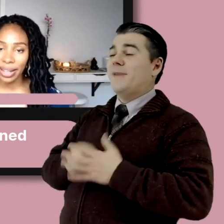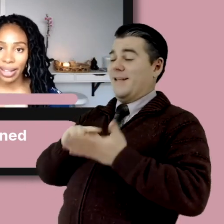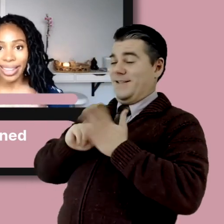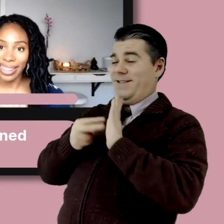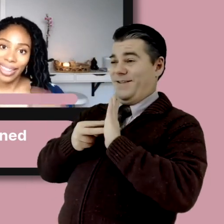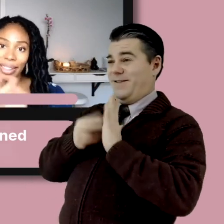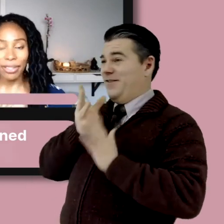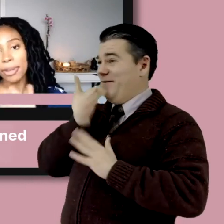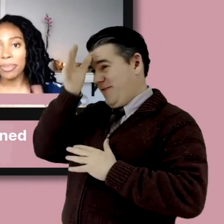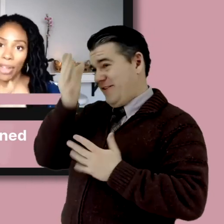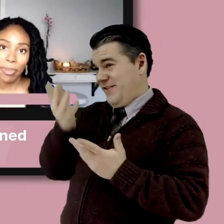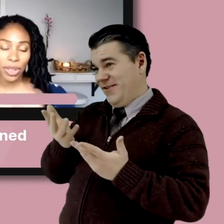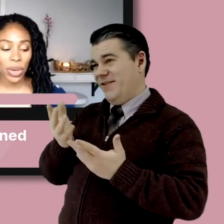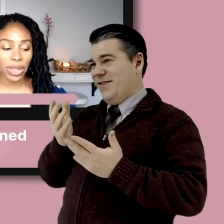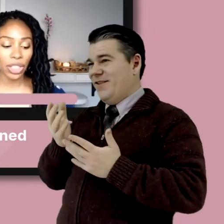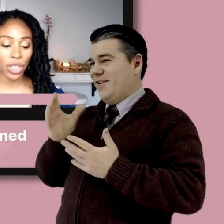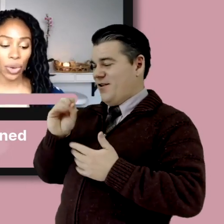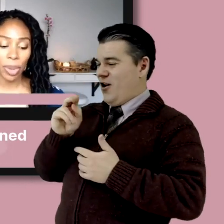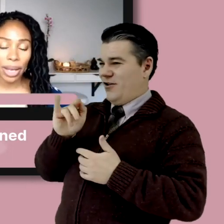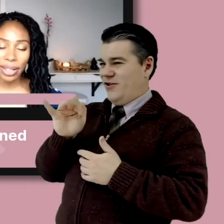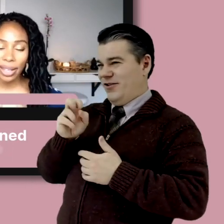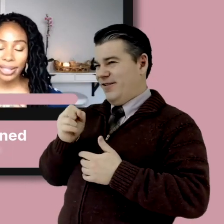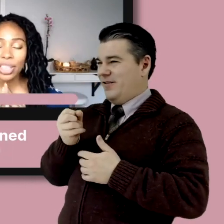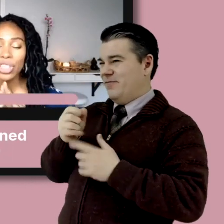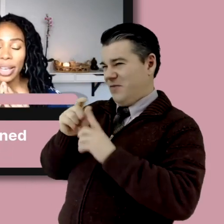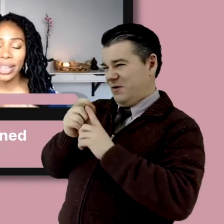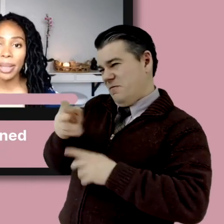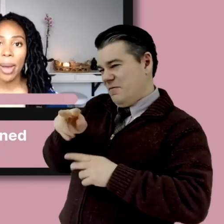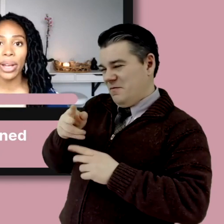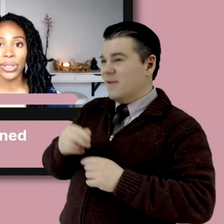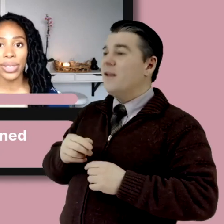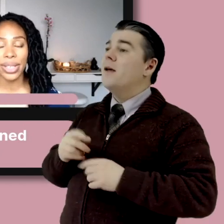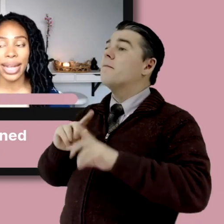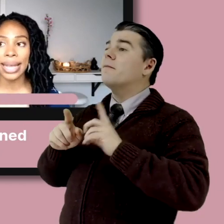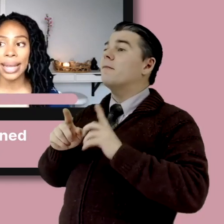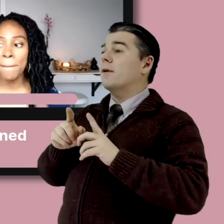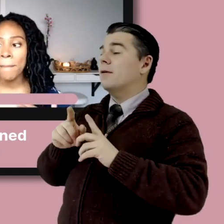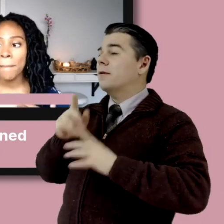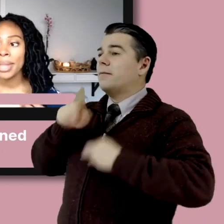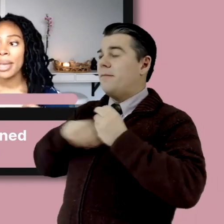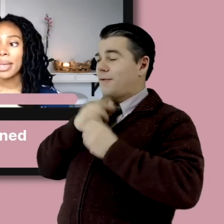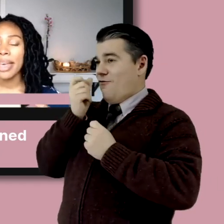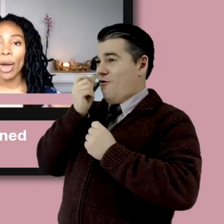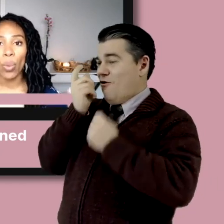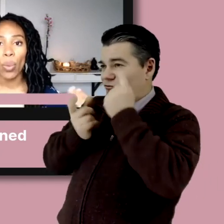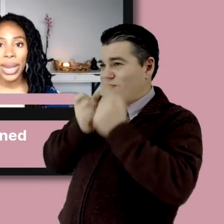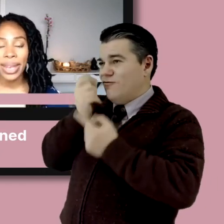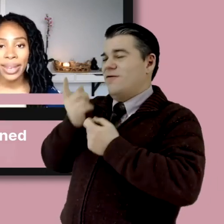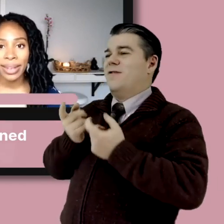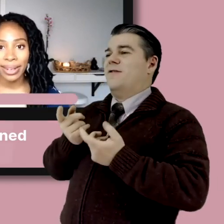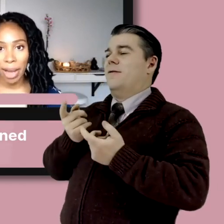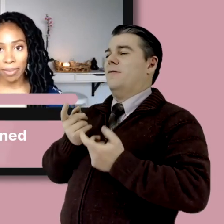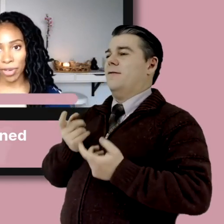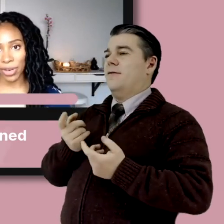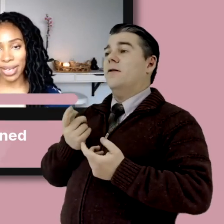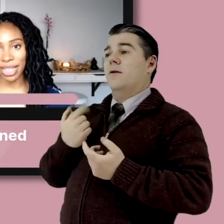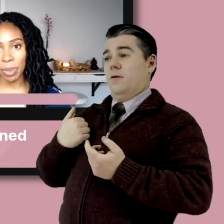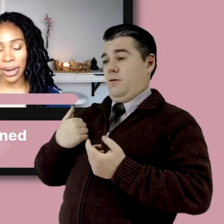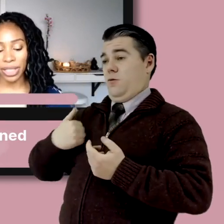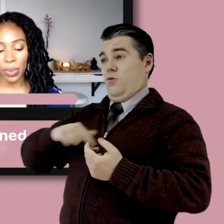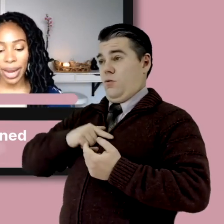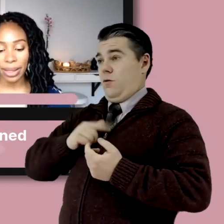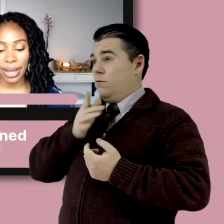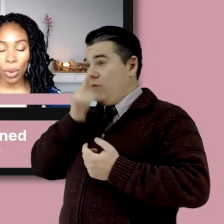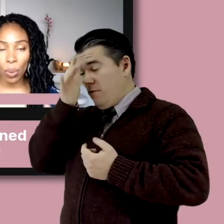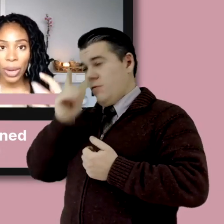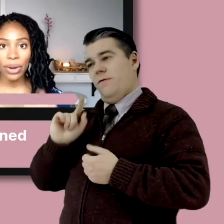parenting, I love flip-flop between the two, but essentially it's about understanding that we come first as